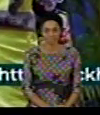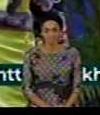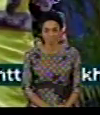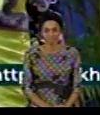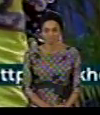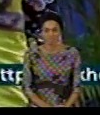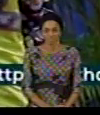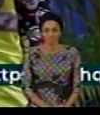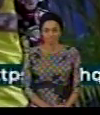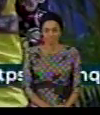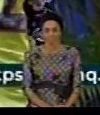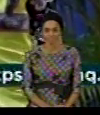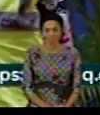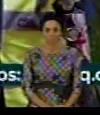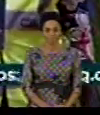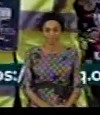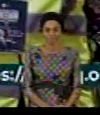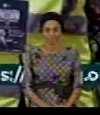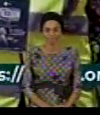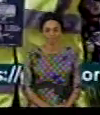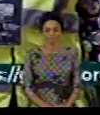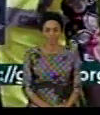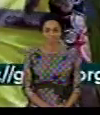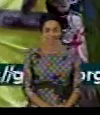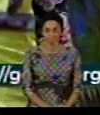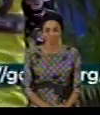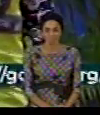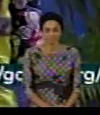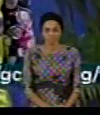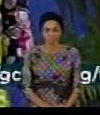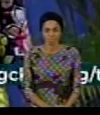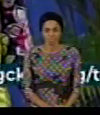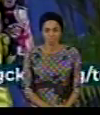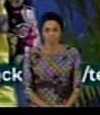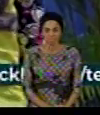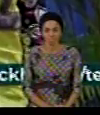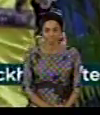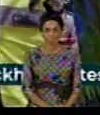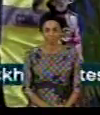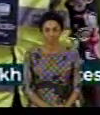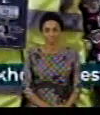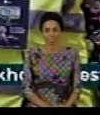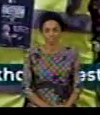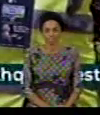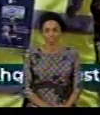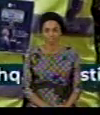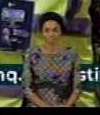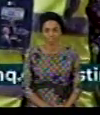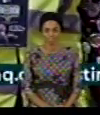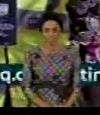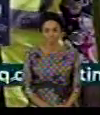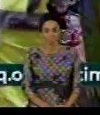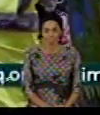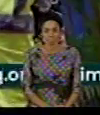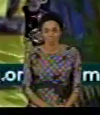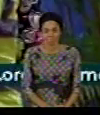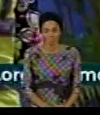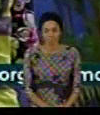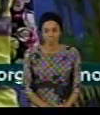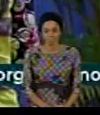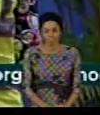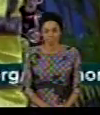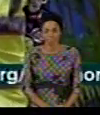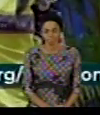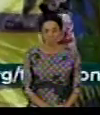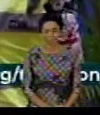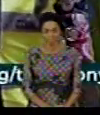dasi. But a toa de eba we programa we buwate ame siro. Mle a yana geta ken lora ten